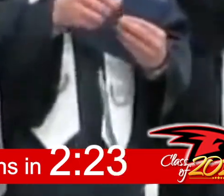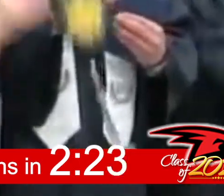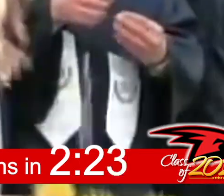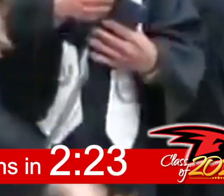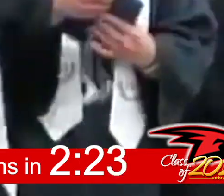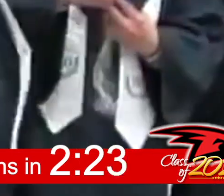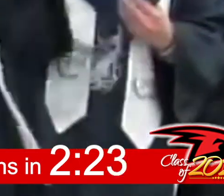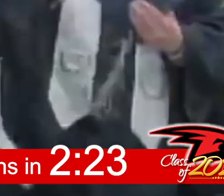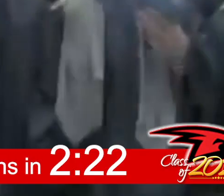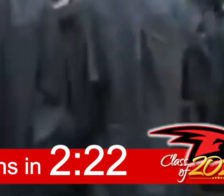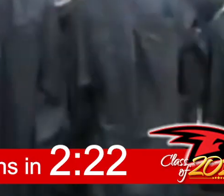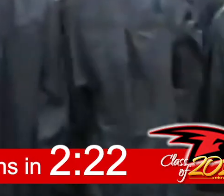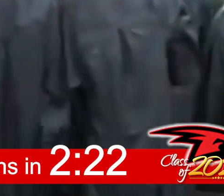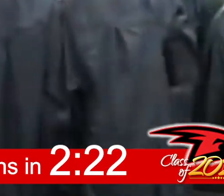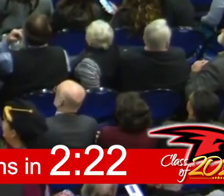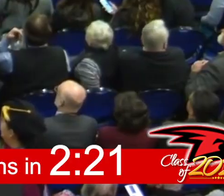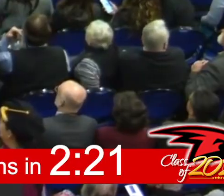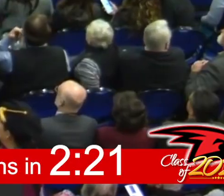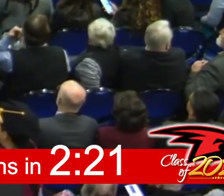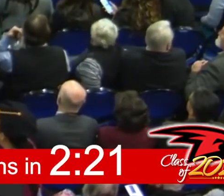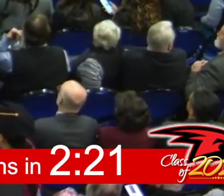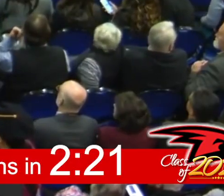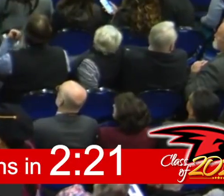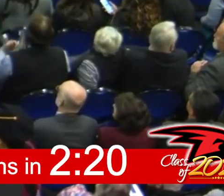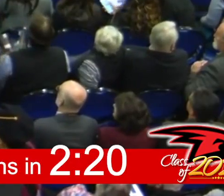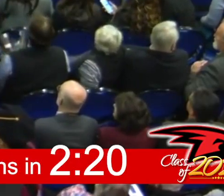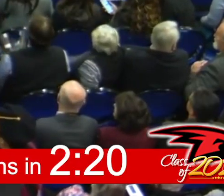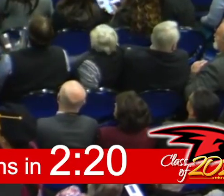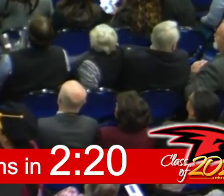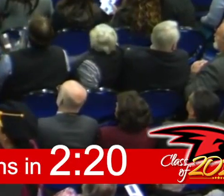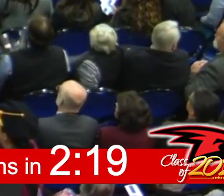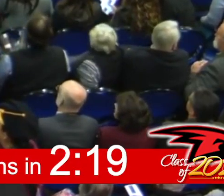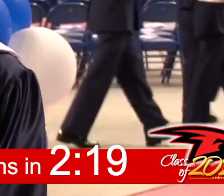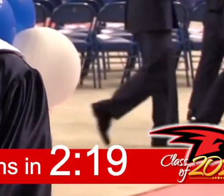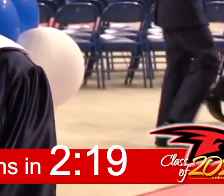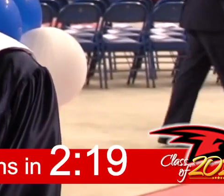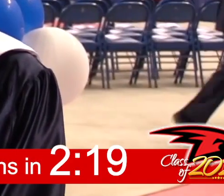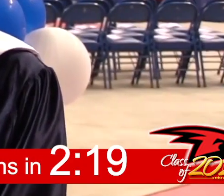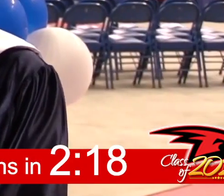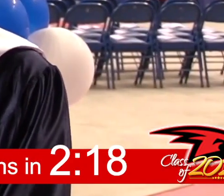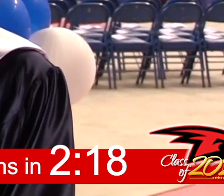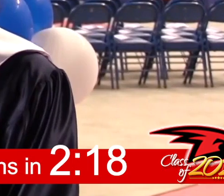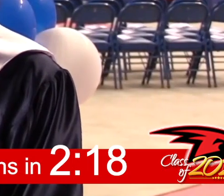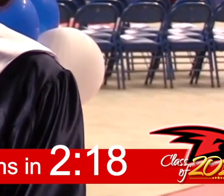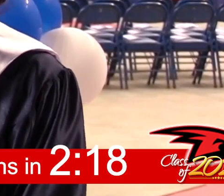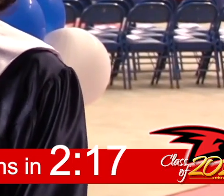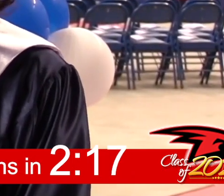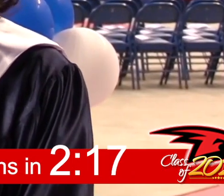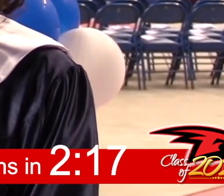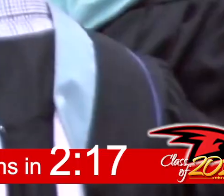be. Service to your communities, to your neighbors, to your elders, and service to your